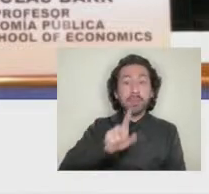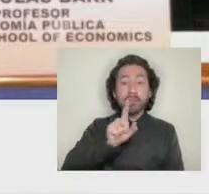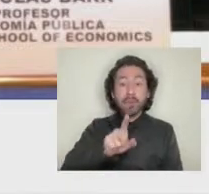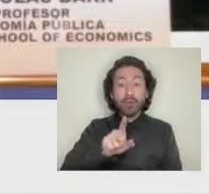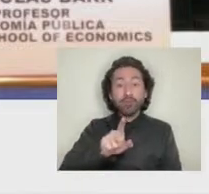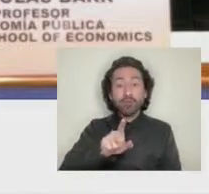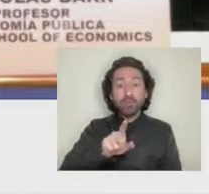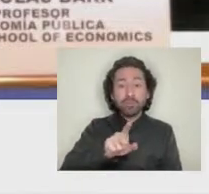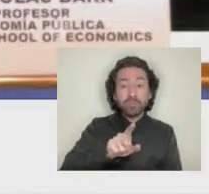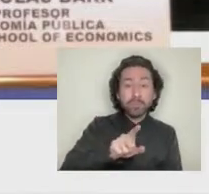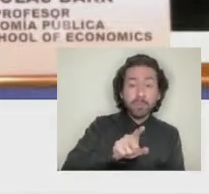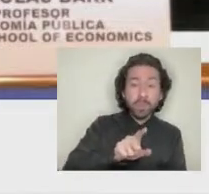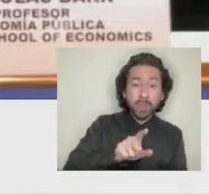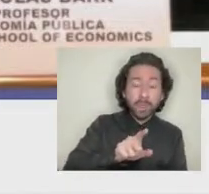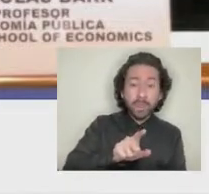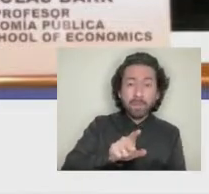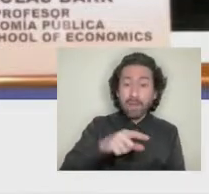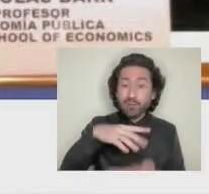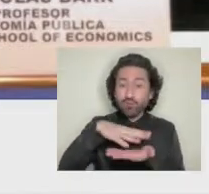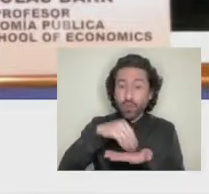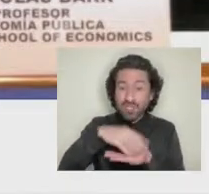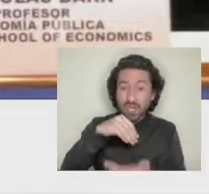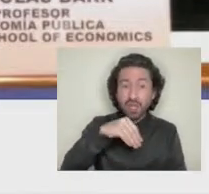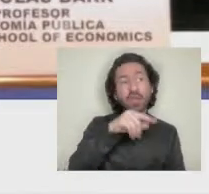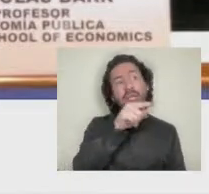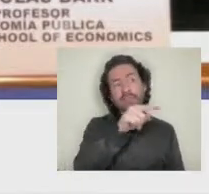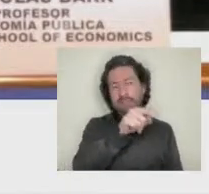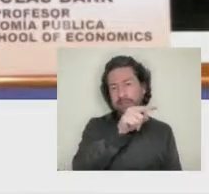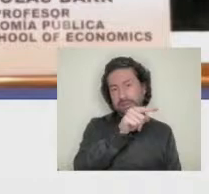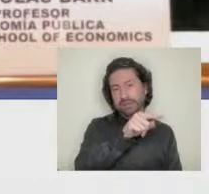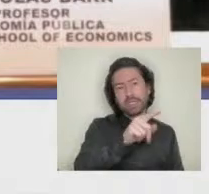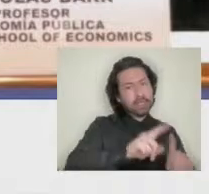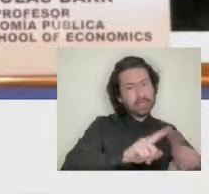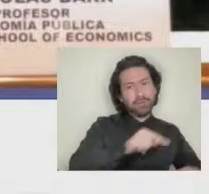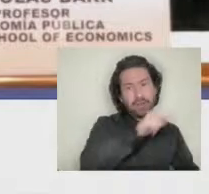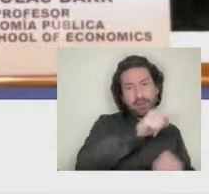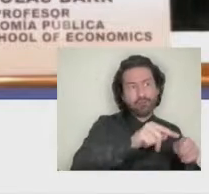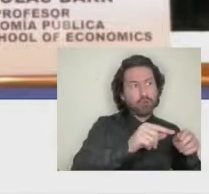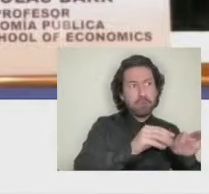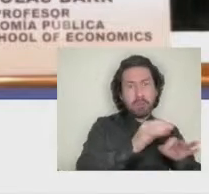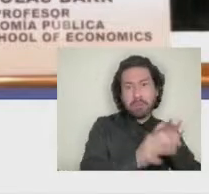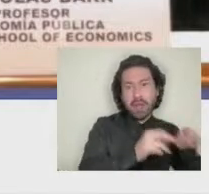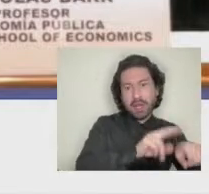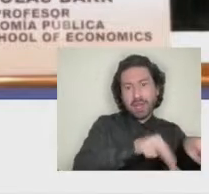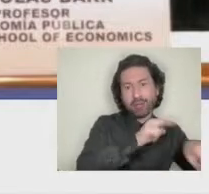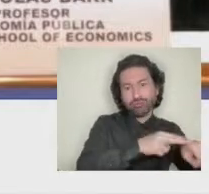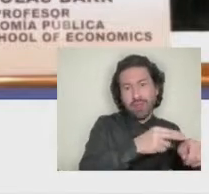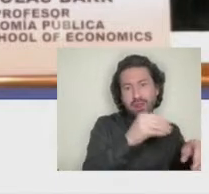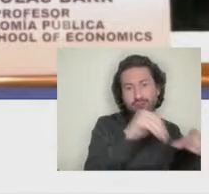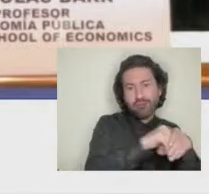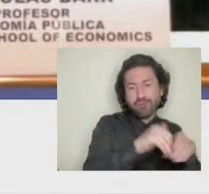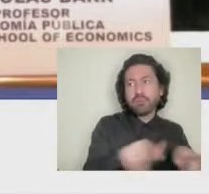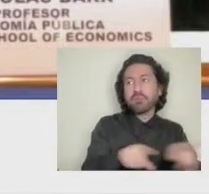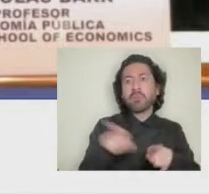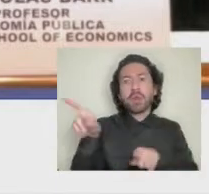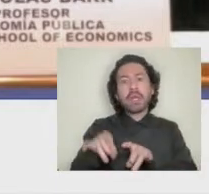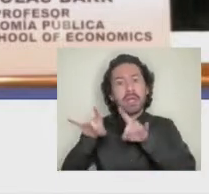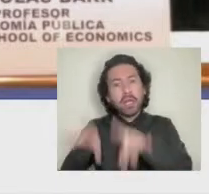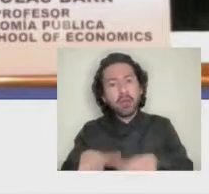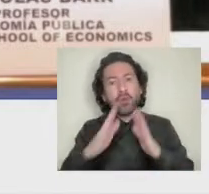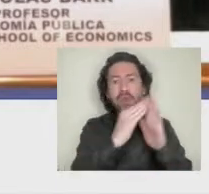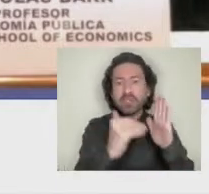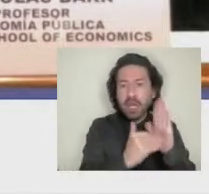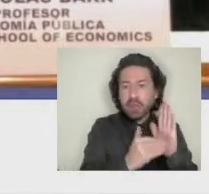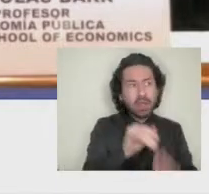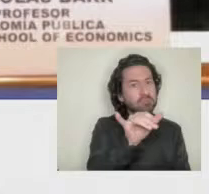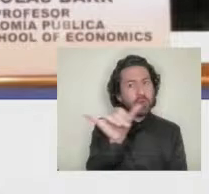against the contributory national plan, as do Australia and New Zealand. So my final slide is the